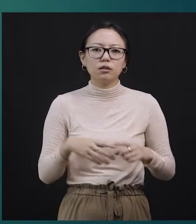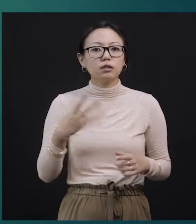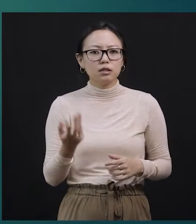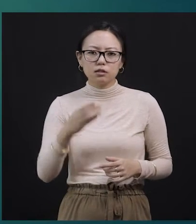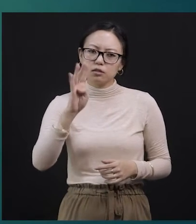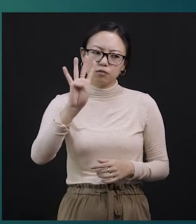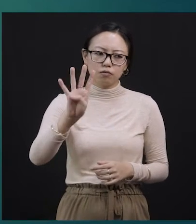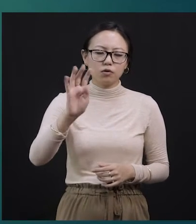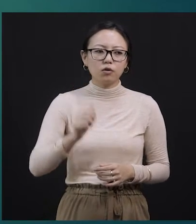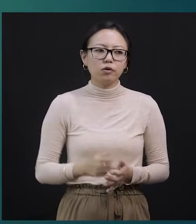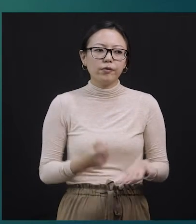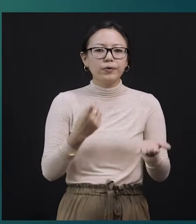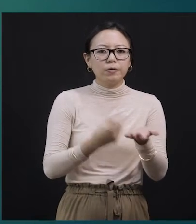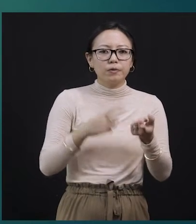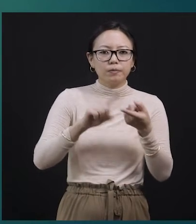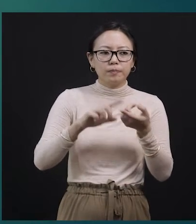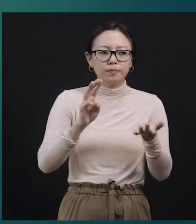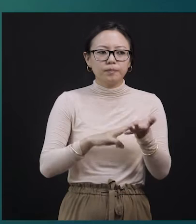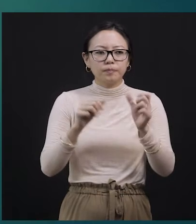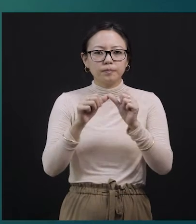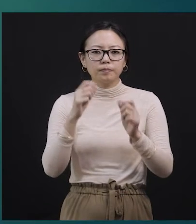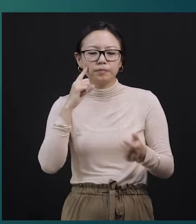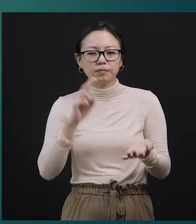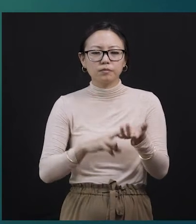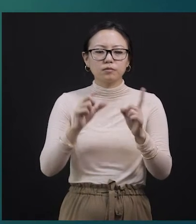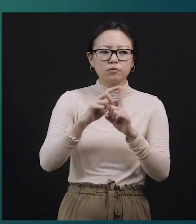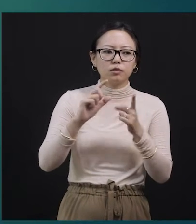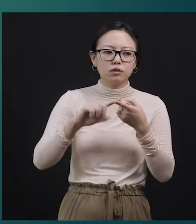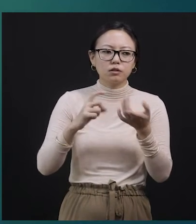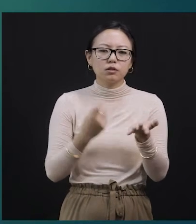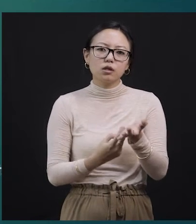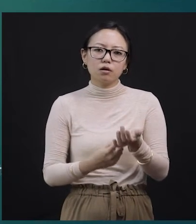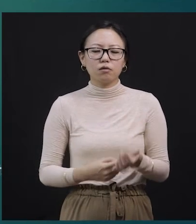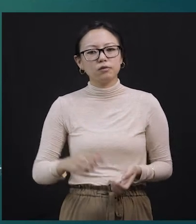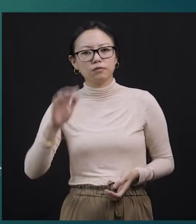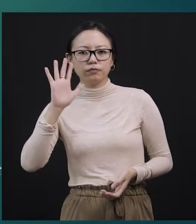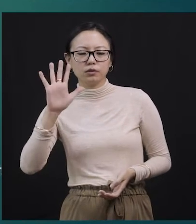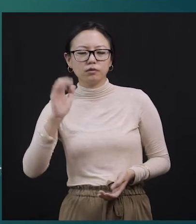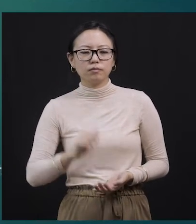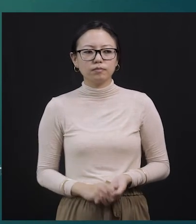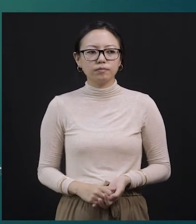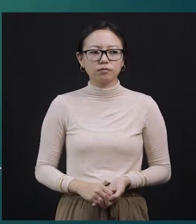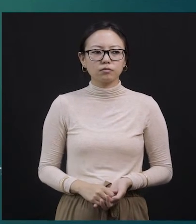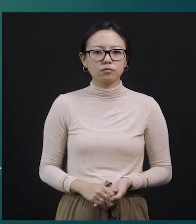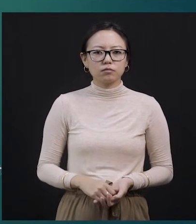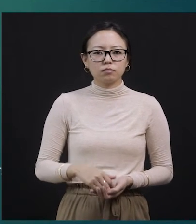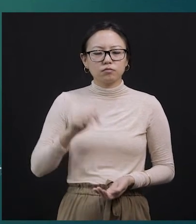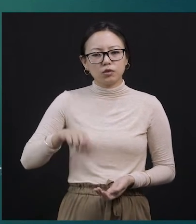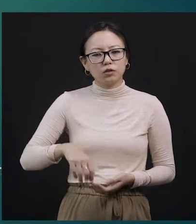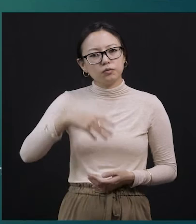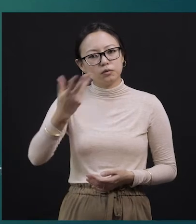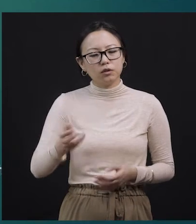Am I clear, children, with you all? I hope I'm clear with you, right? Okay, let's move to the next